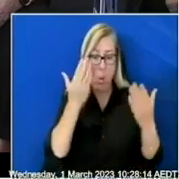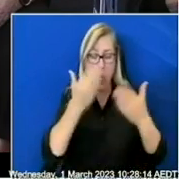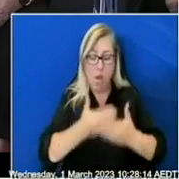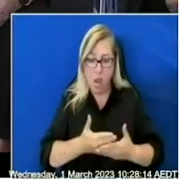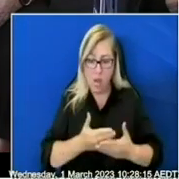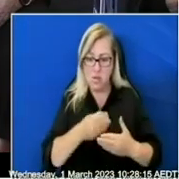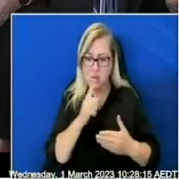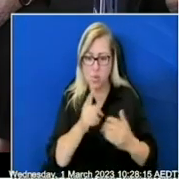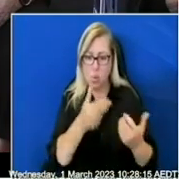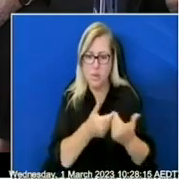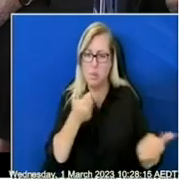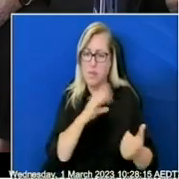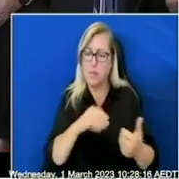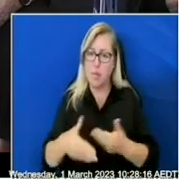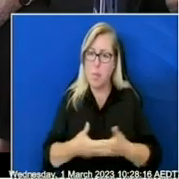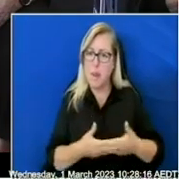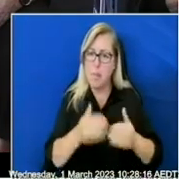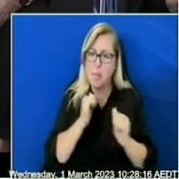for